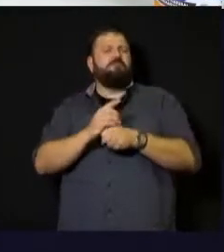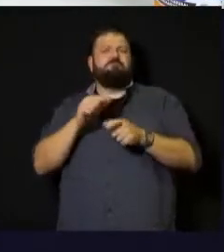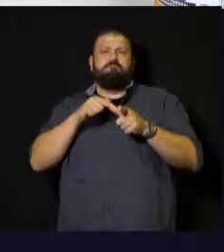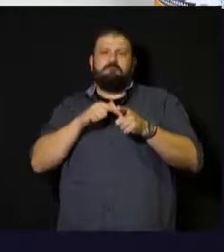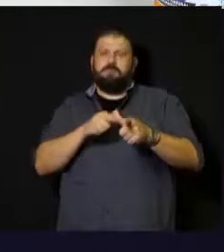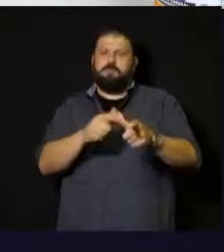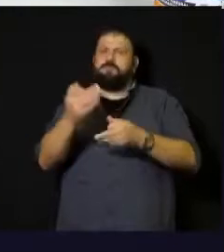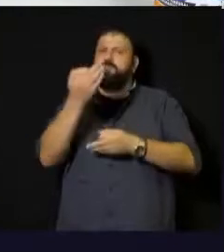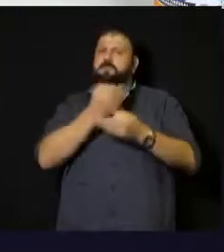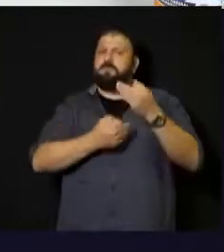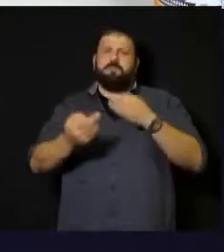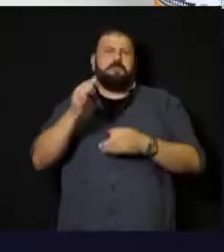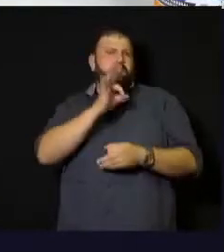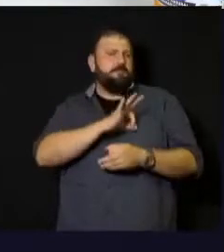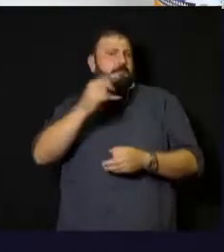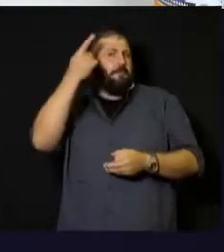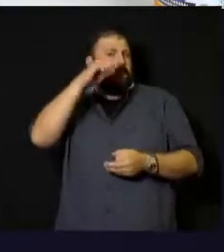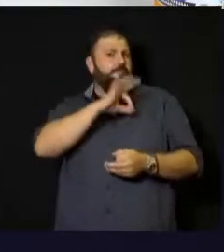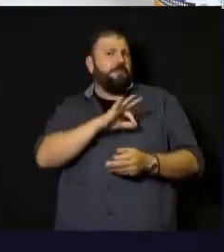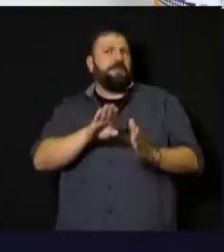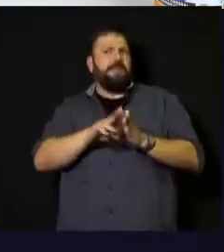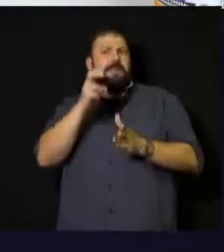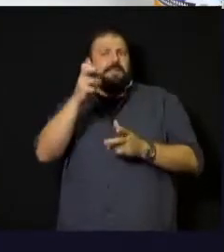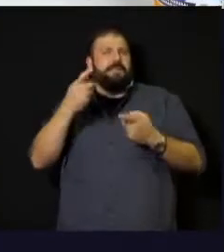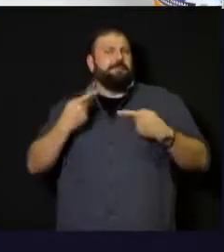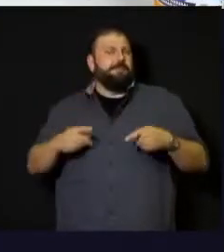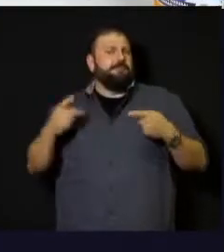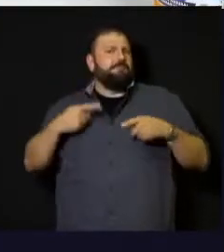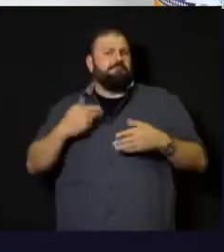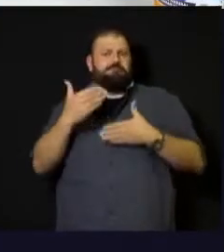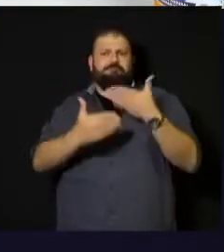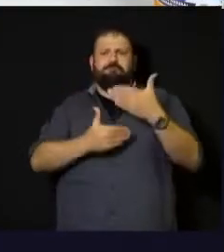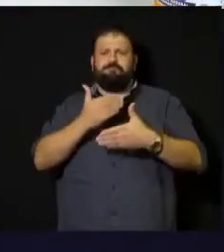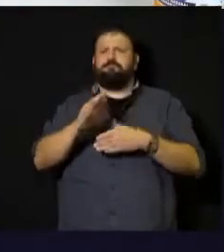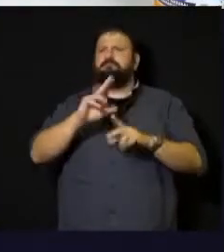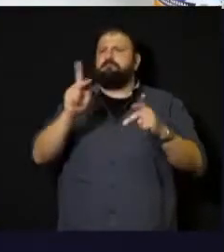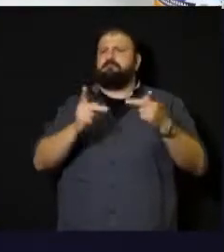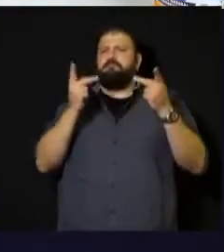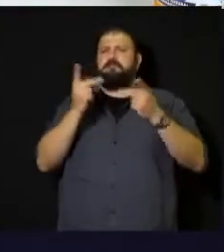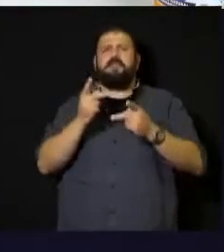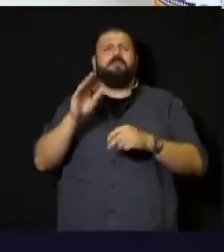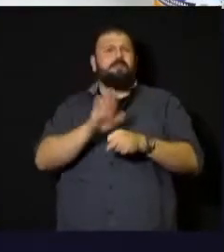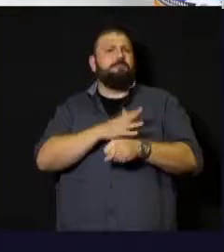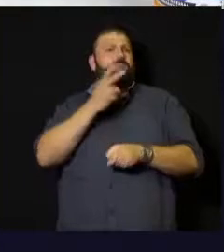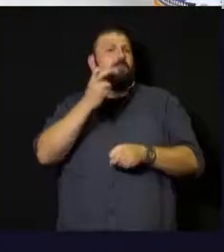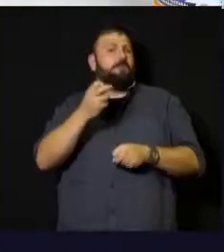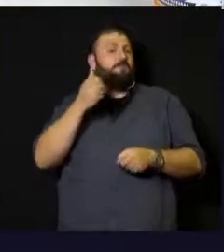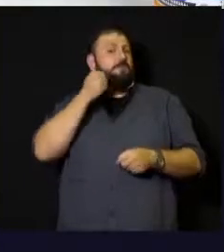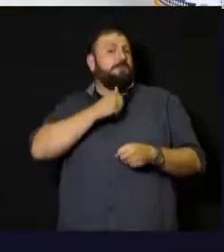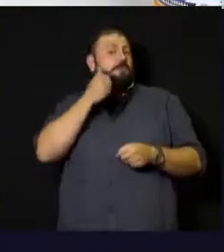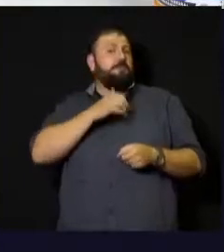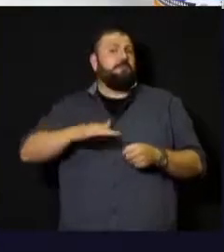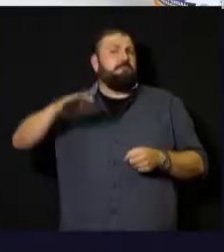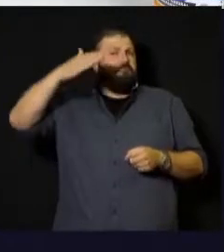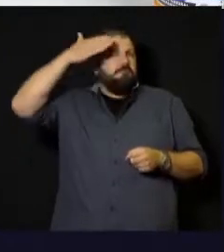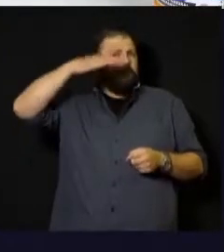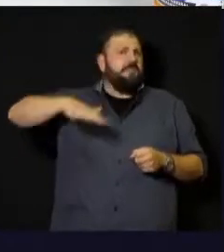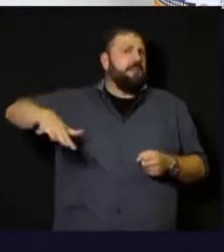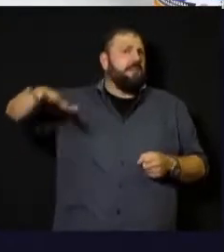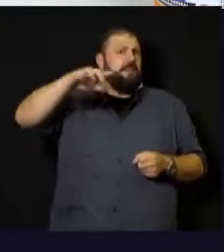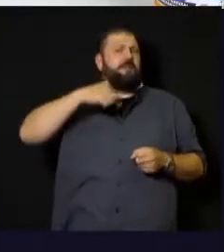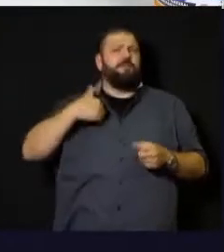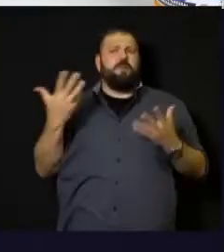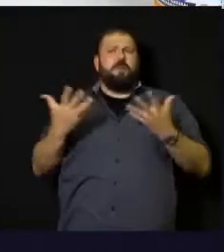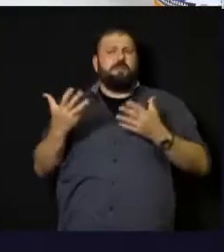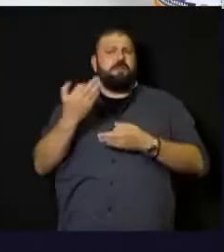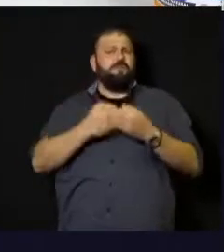day. Follow up. Okay, I have to do a follow up on this person, oh, in this line. Okay, right. We'll write it down. Okay, we have